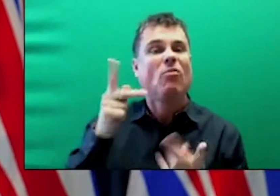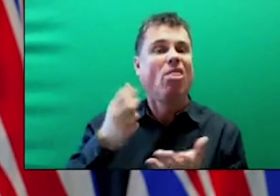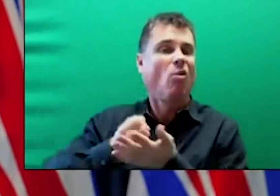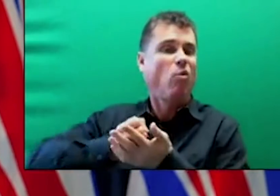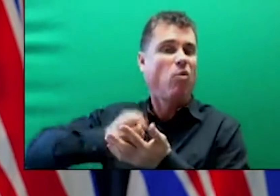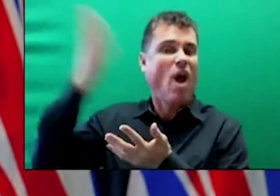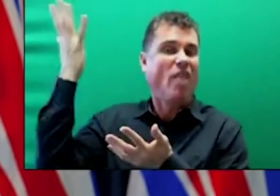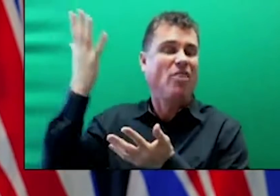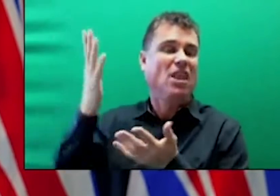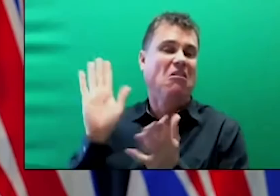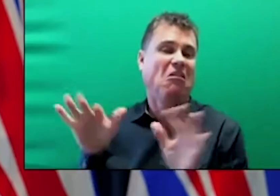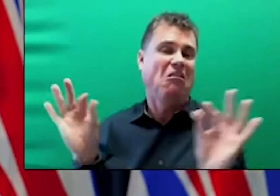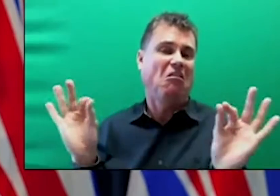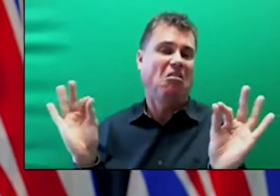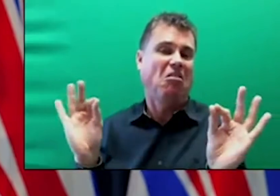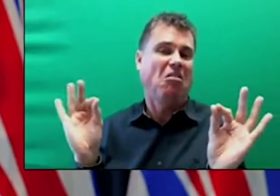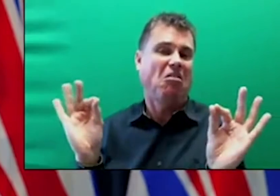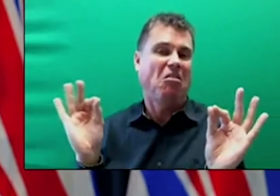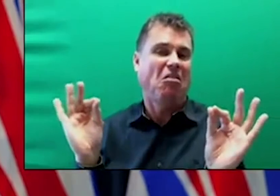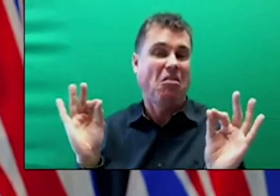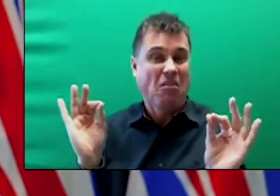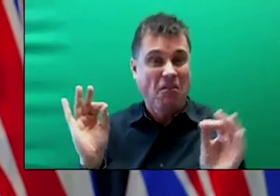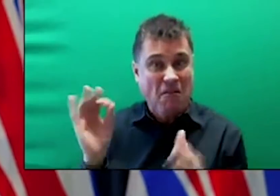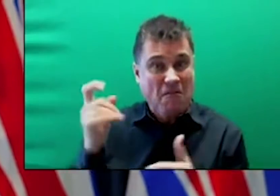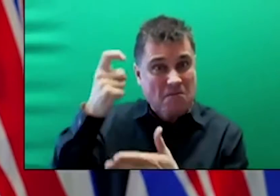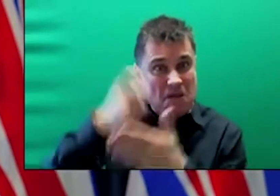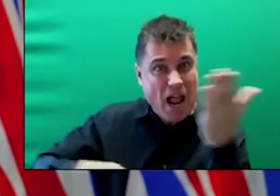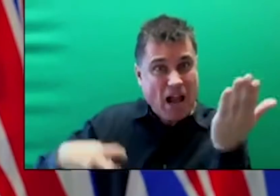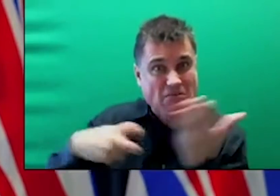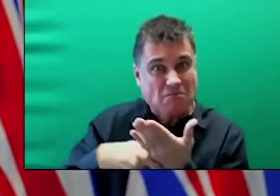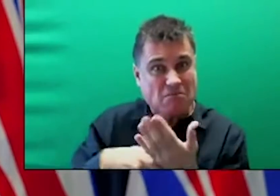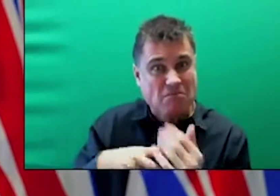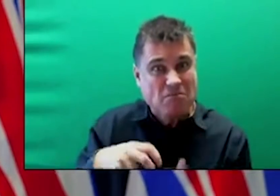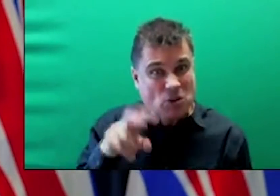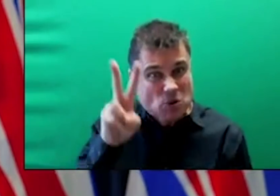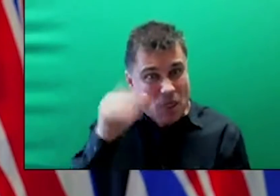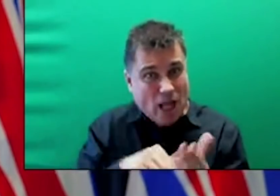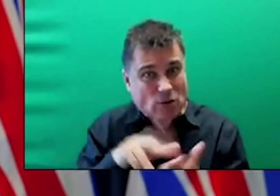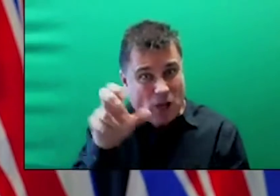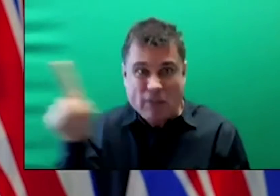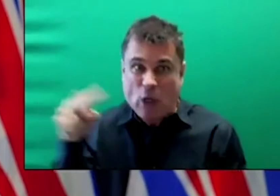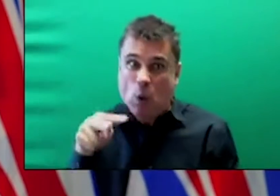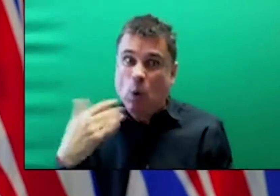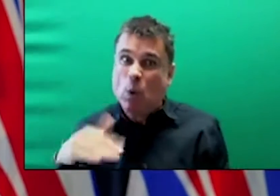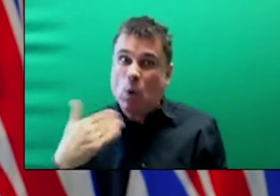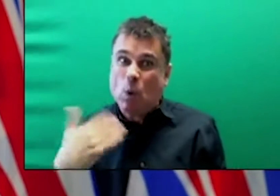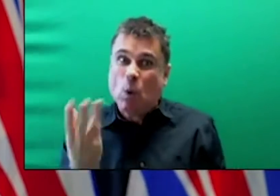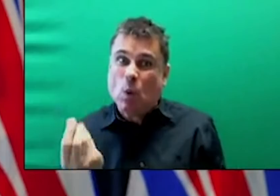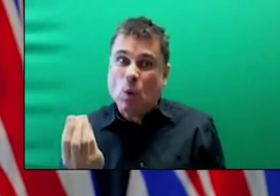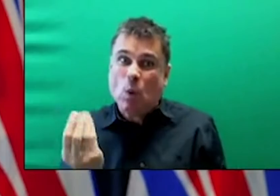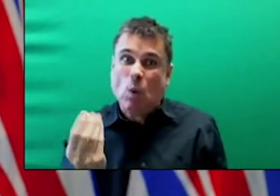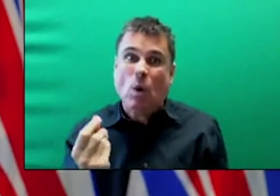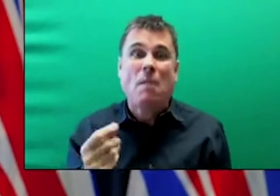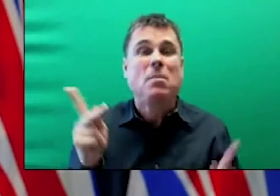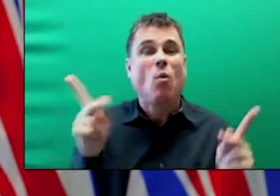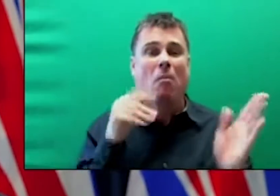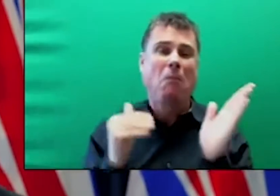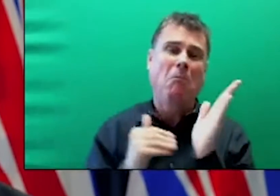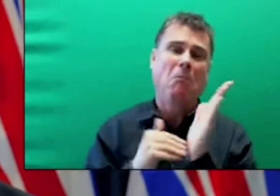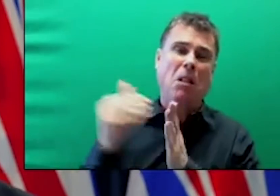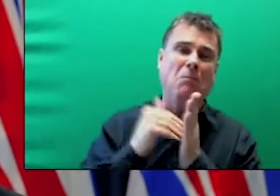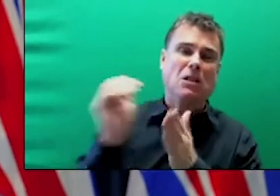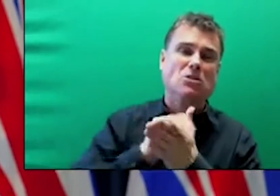the delays in vaccine distribution. How can anyone say with confidence that these variants here do not present a risk to the health of British